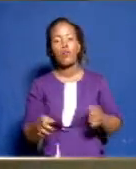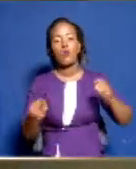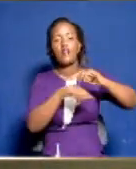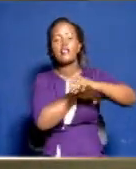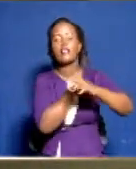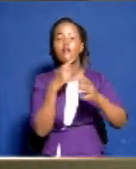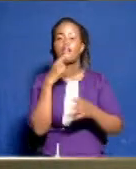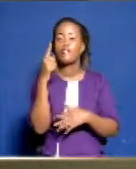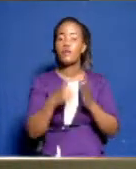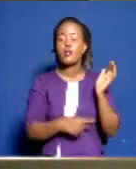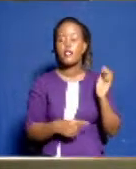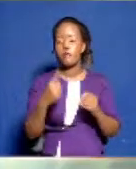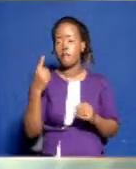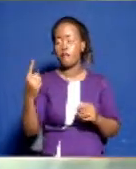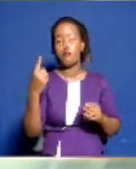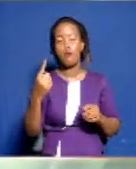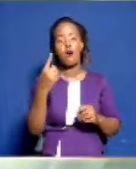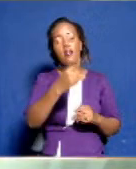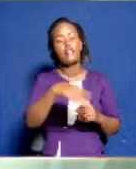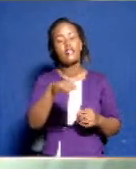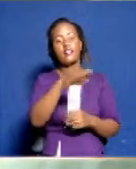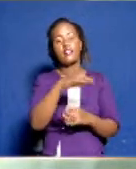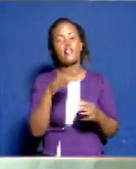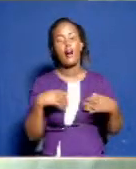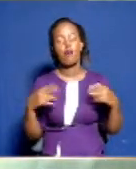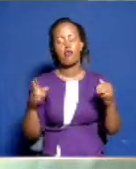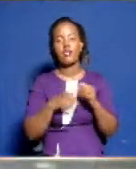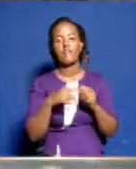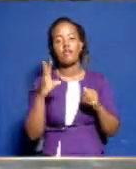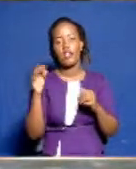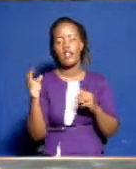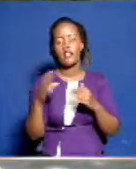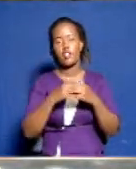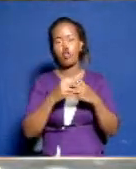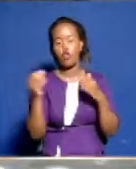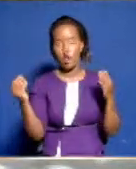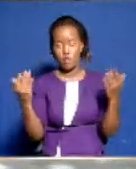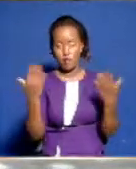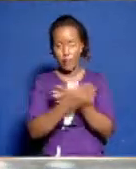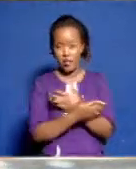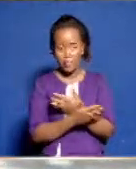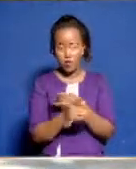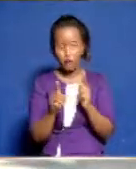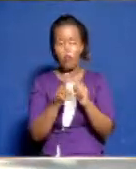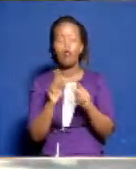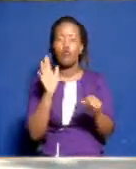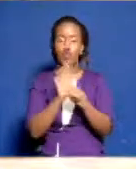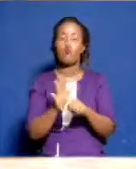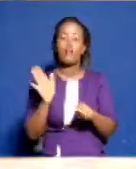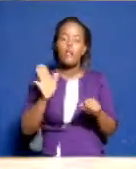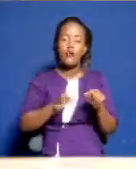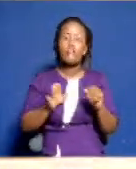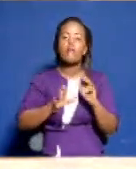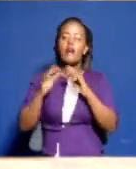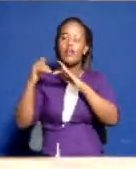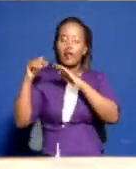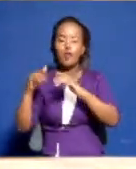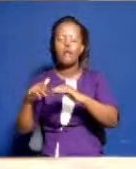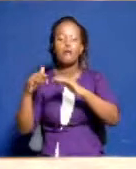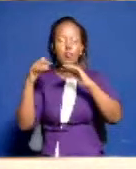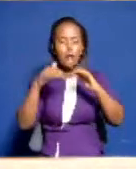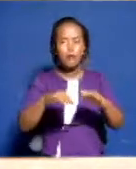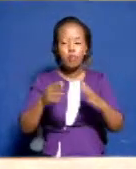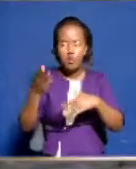tourist parts with $7 per night for accommodation at the Manyata. He said women usually flock the village every day to sell their